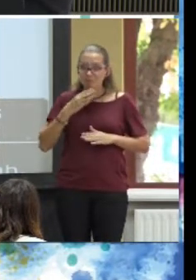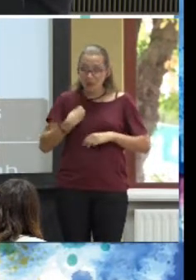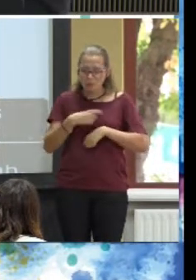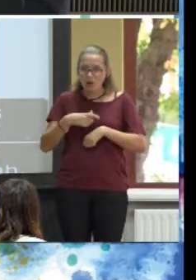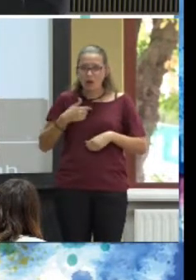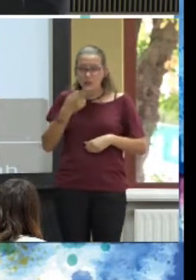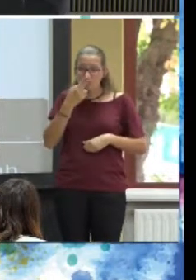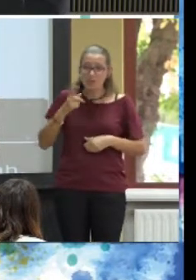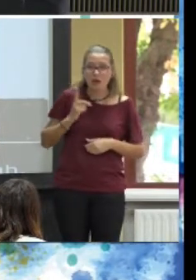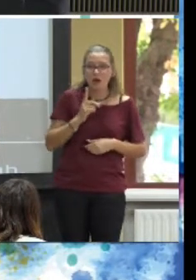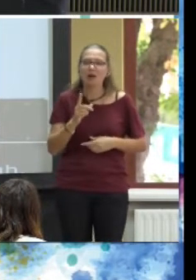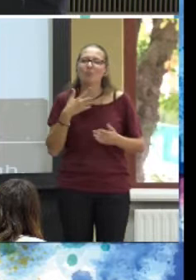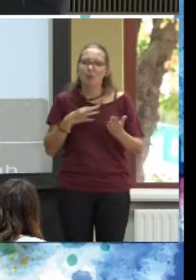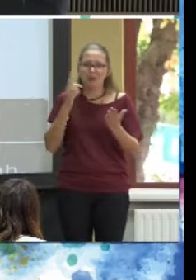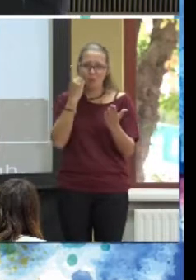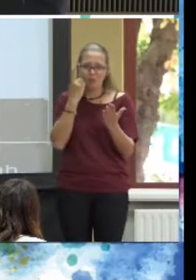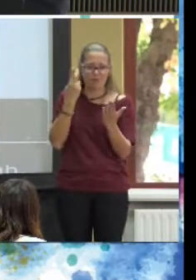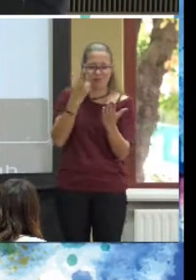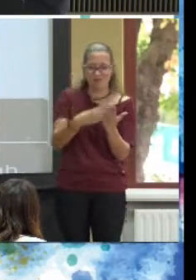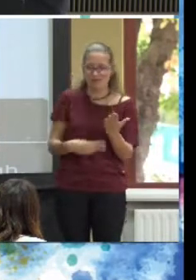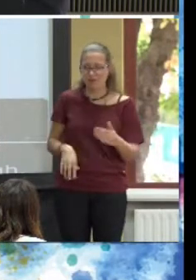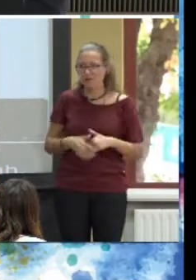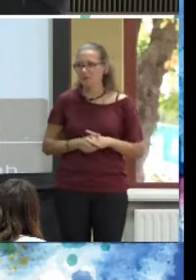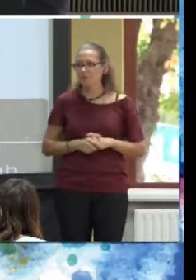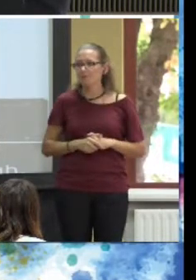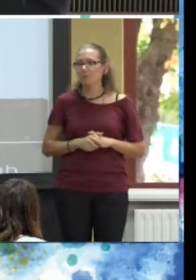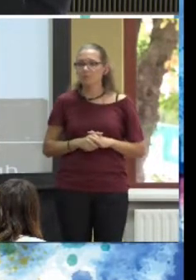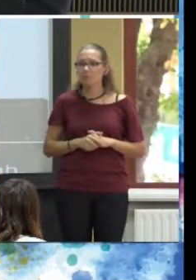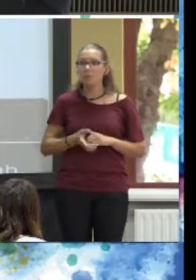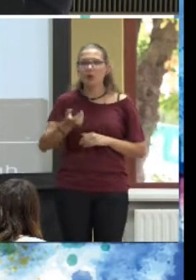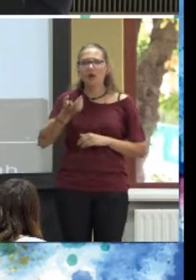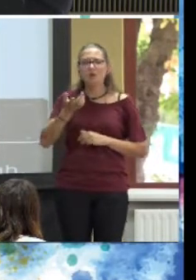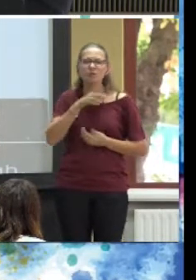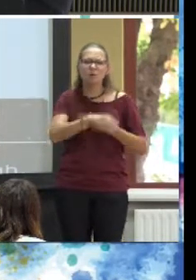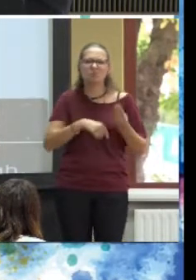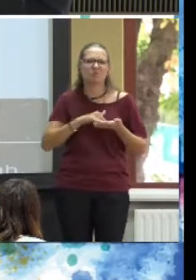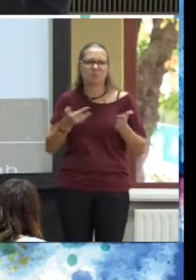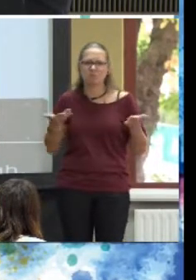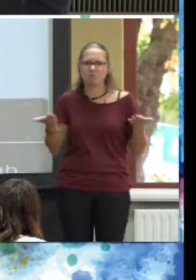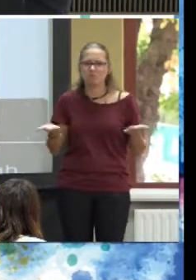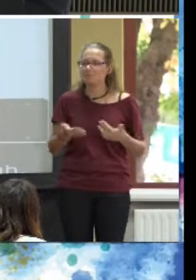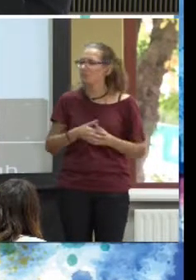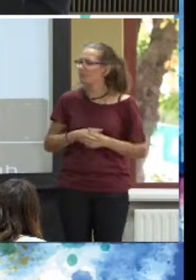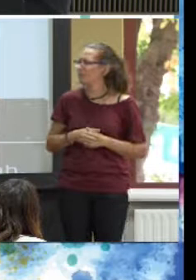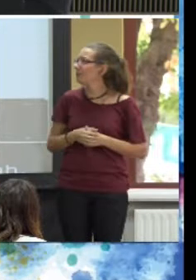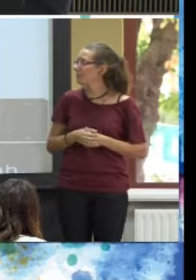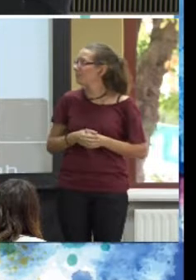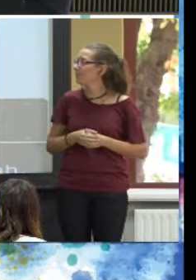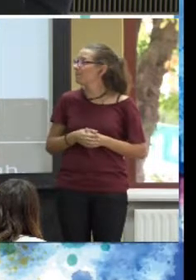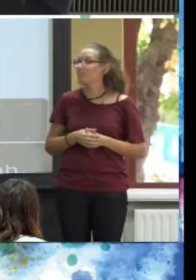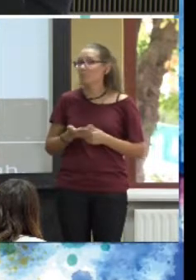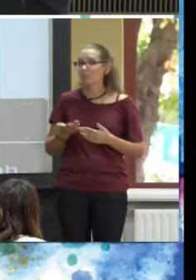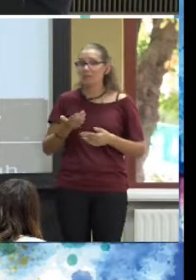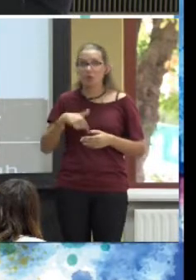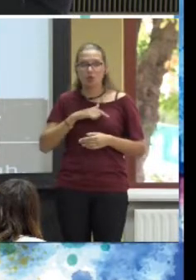was originally designed for, so that you can use it while you visit. How do we do it? What's the technology that we use? Well, as I